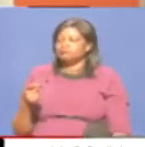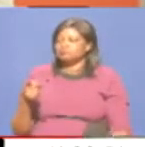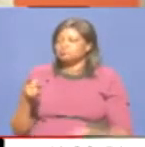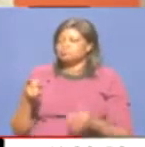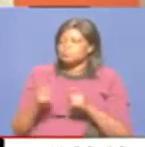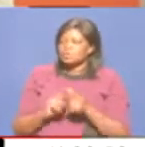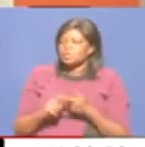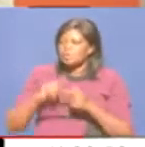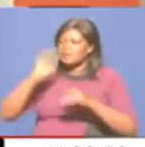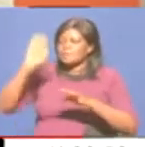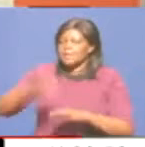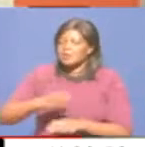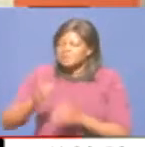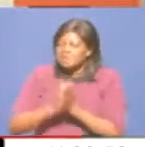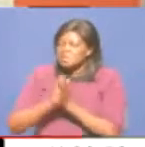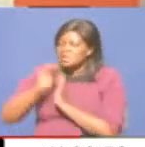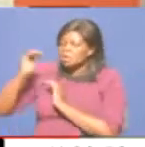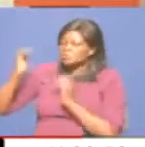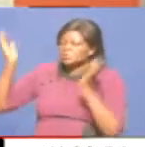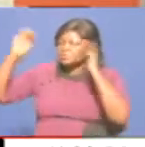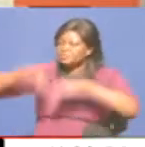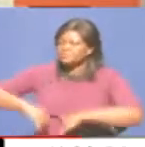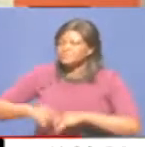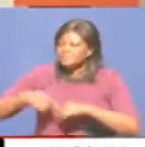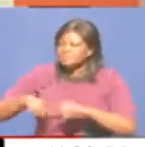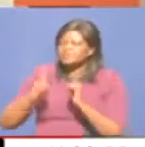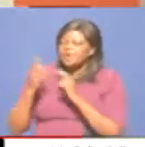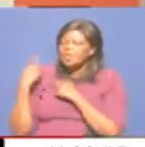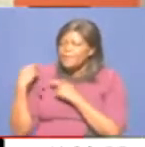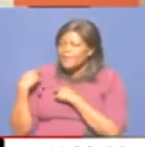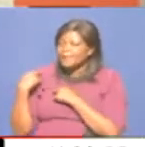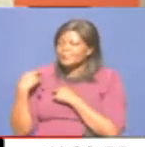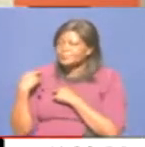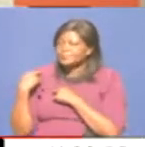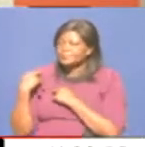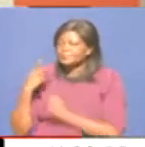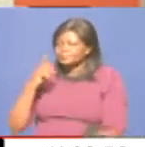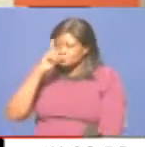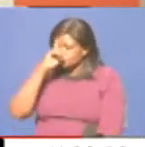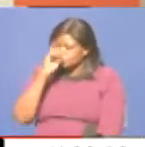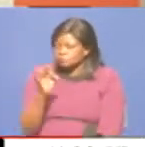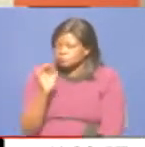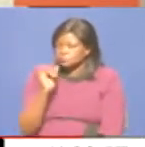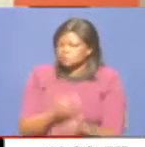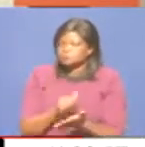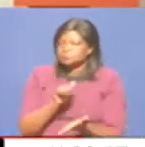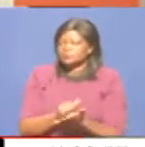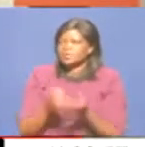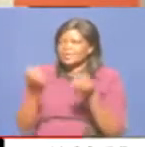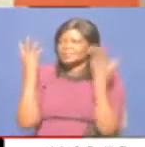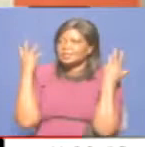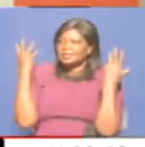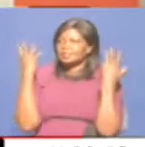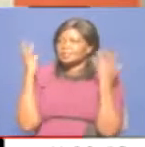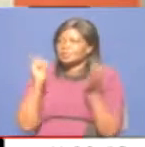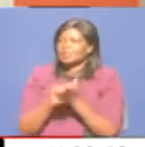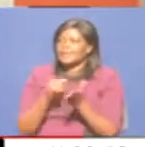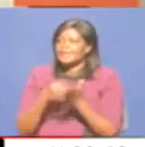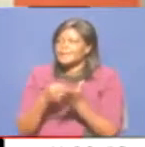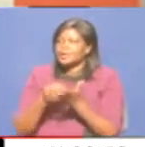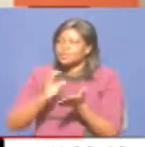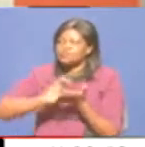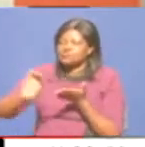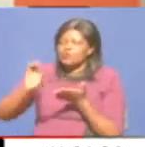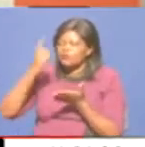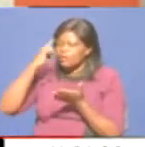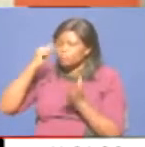same to the county assemblies. They are the ones who are supposed to be very strict on this so that they understand this money was allocated to be done